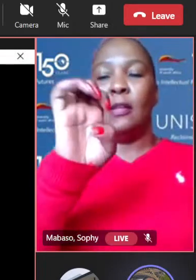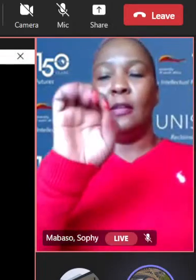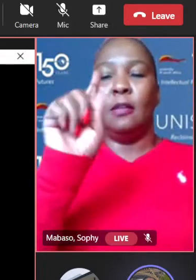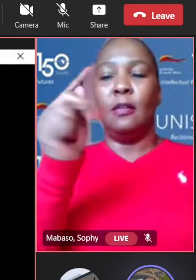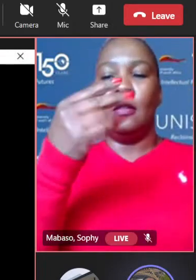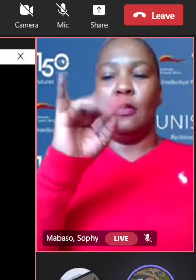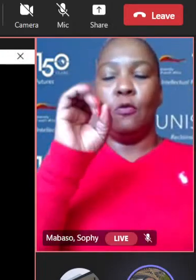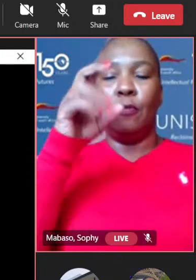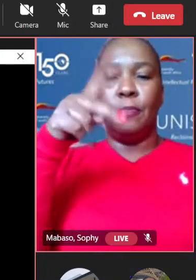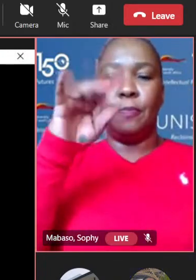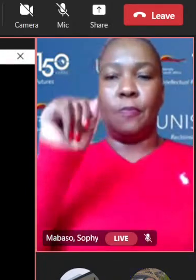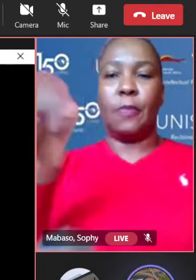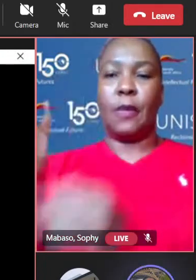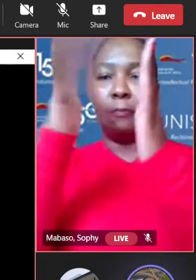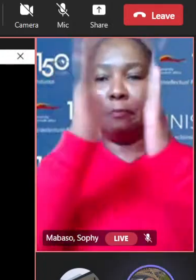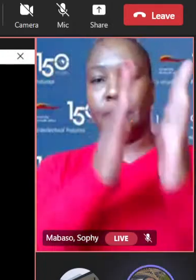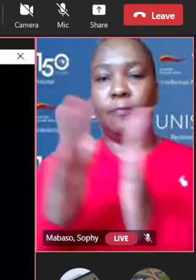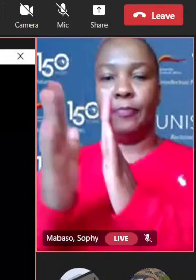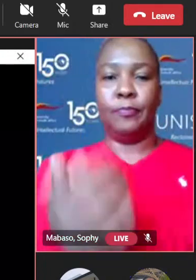Next slide, please.